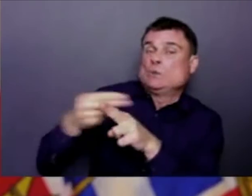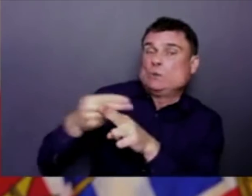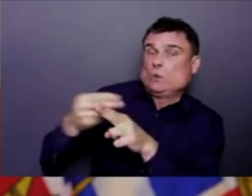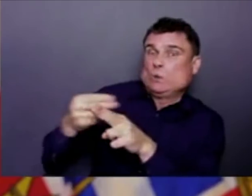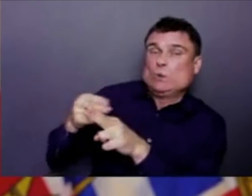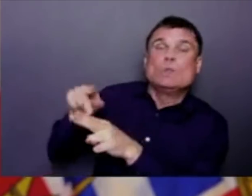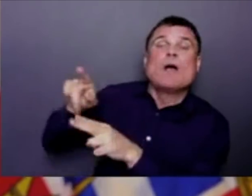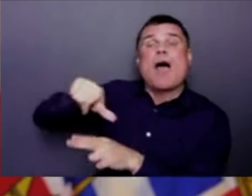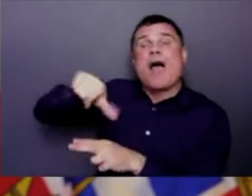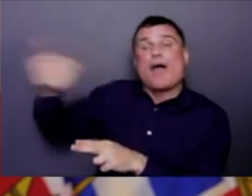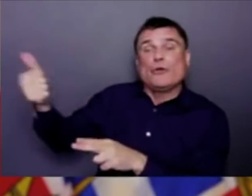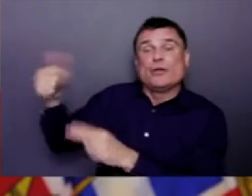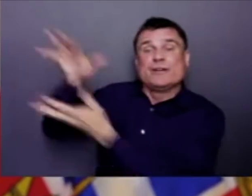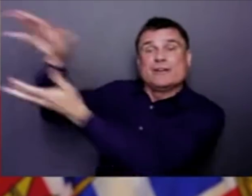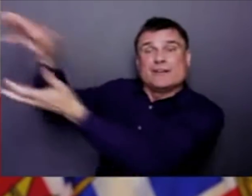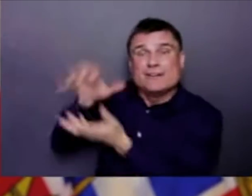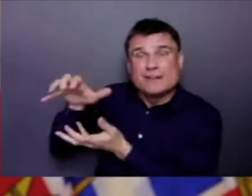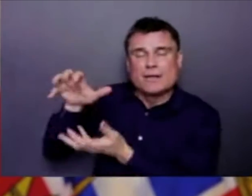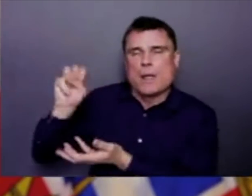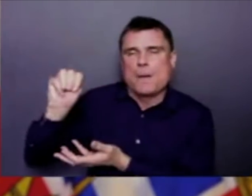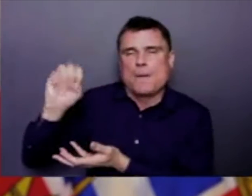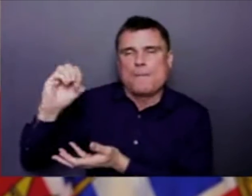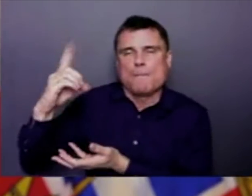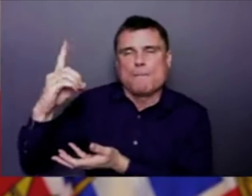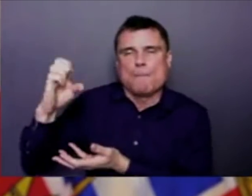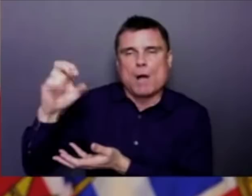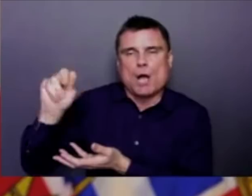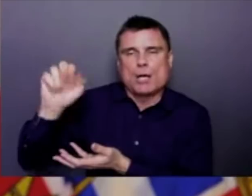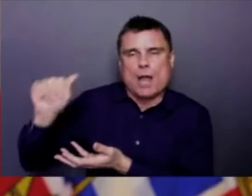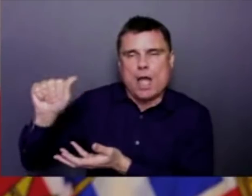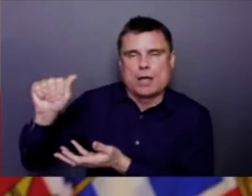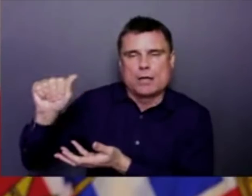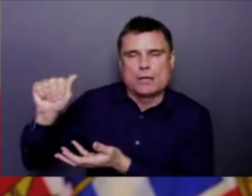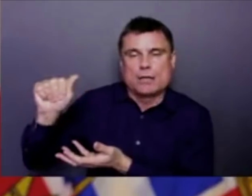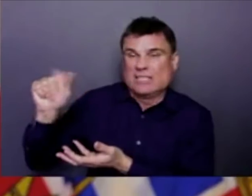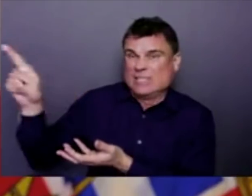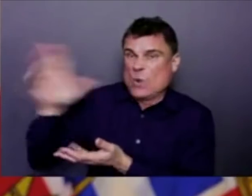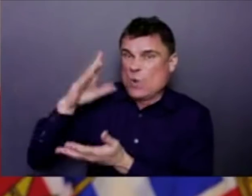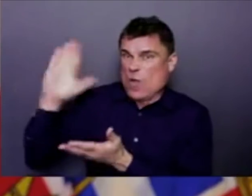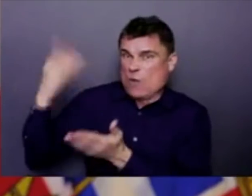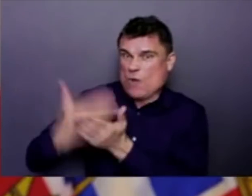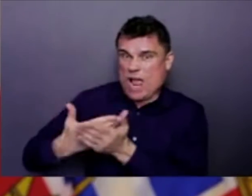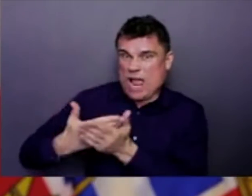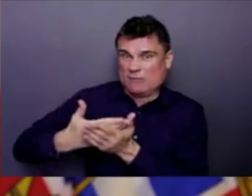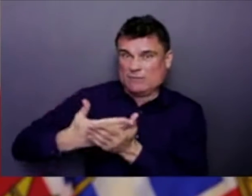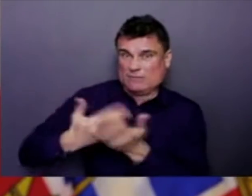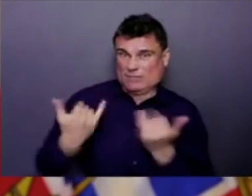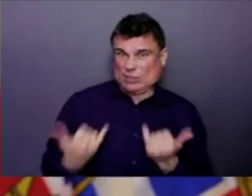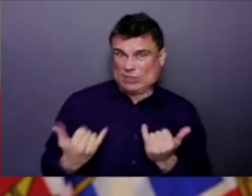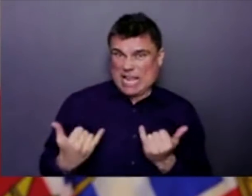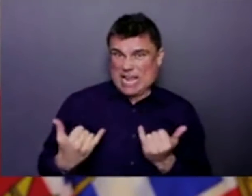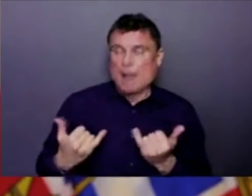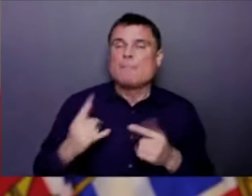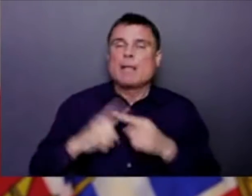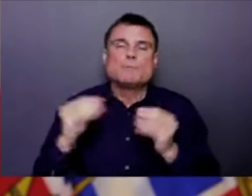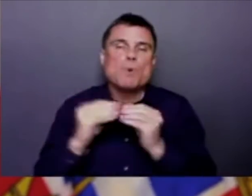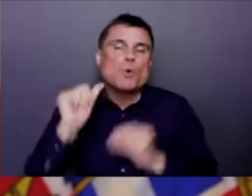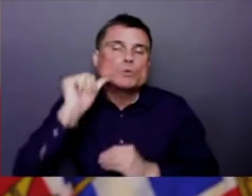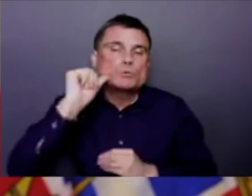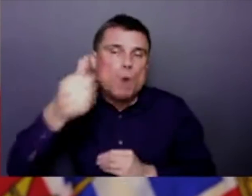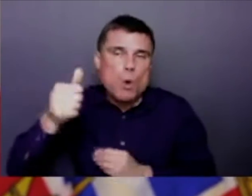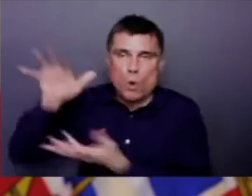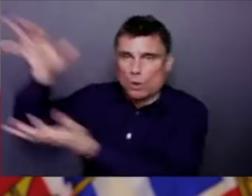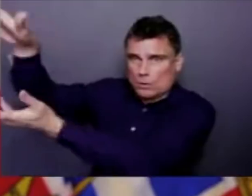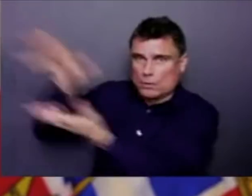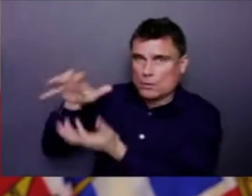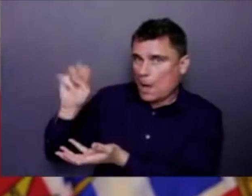will be arriving in British Columbia. Some has arrived today, and some will be arriving tomorrow and in the next days. The timing is